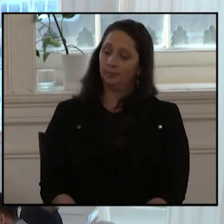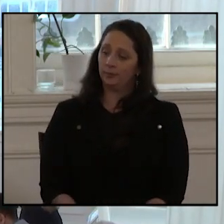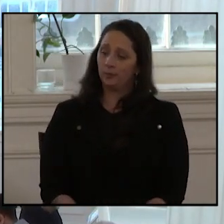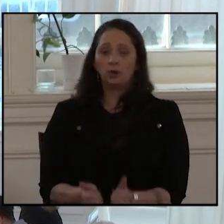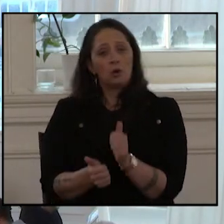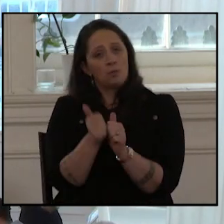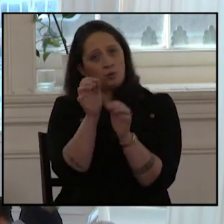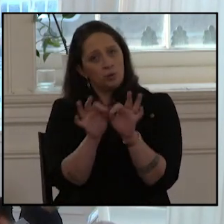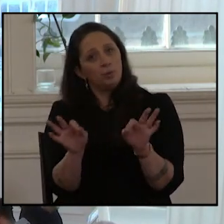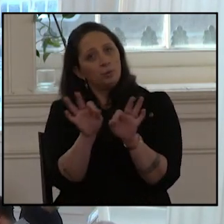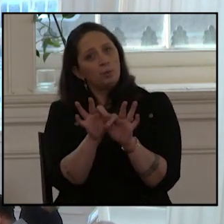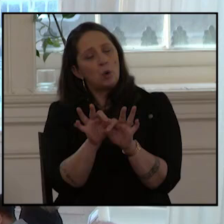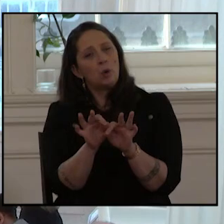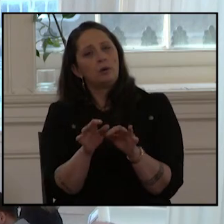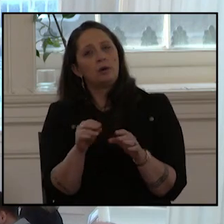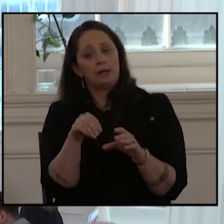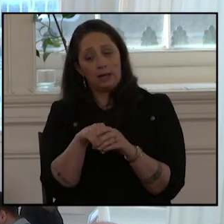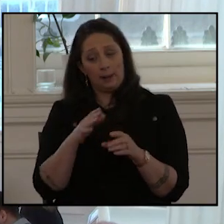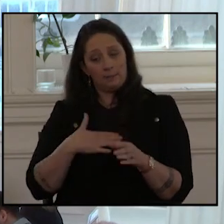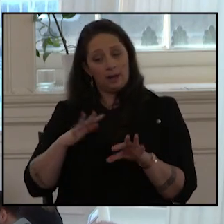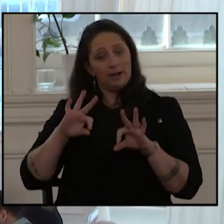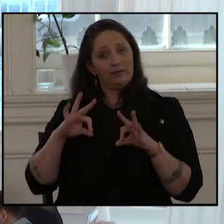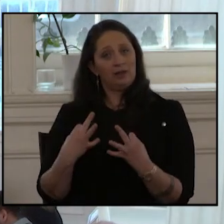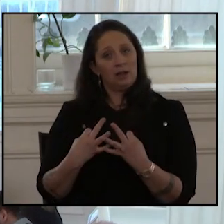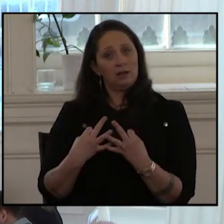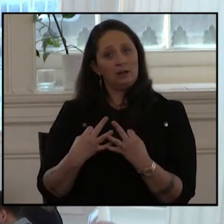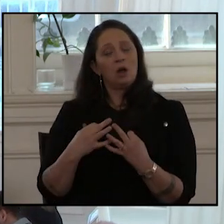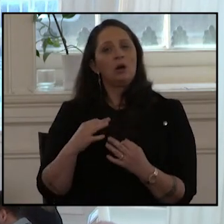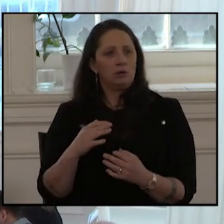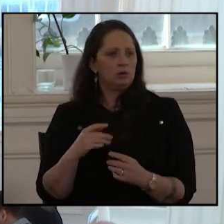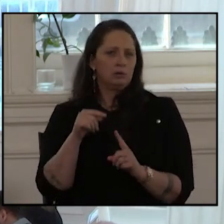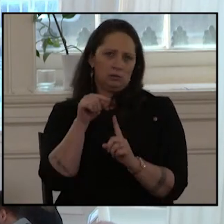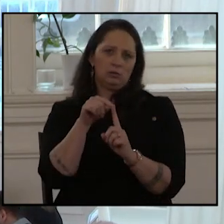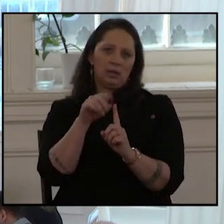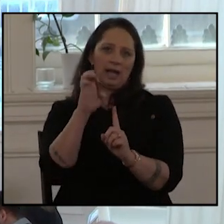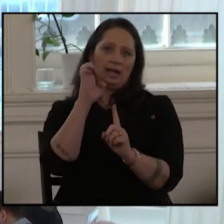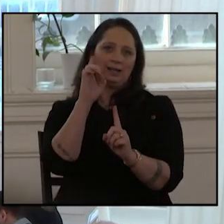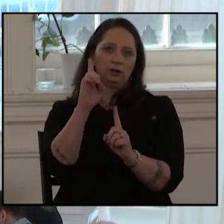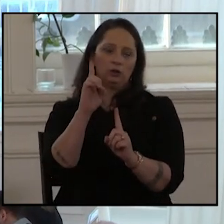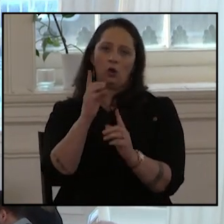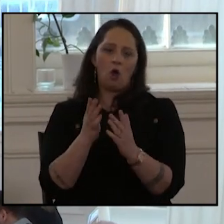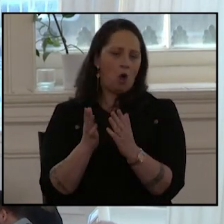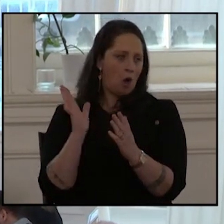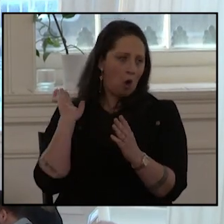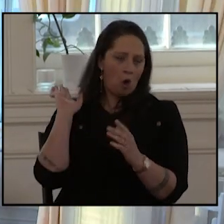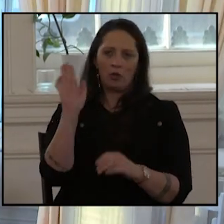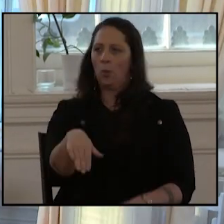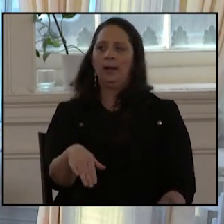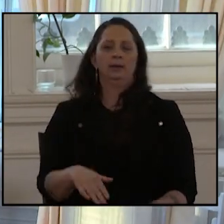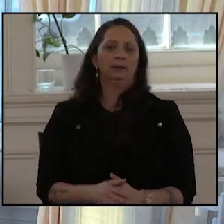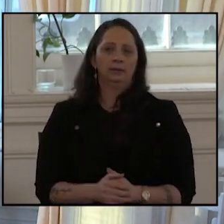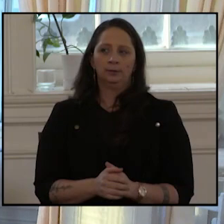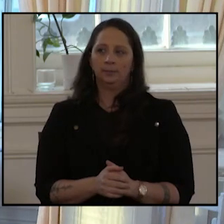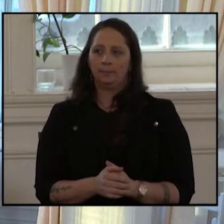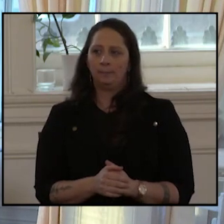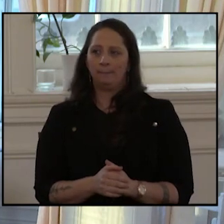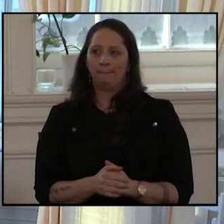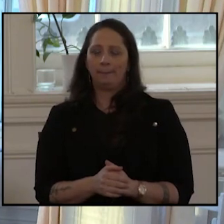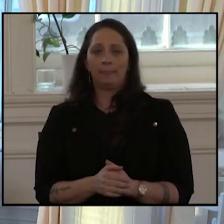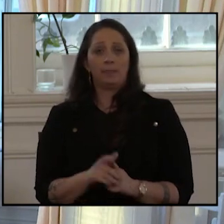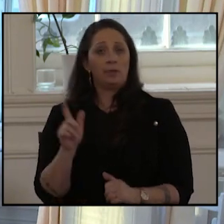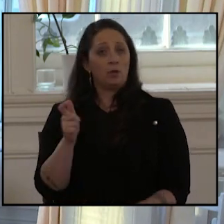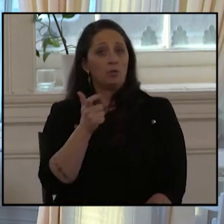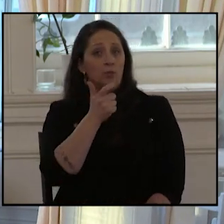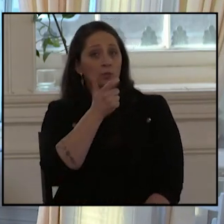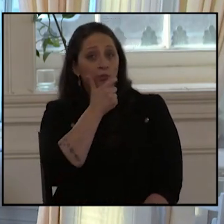The most important thing in my family was education, all the way through. The